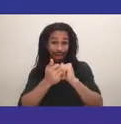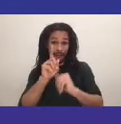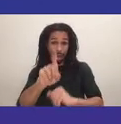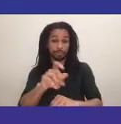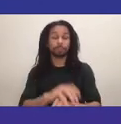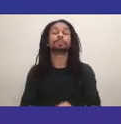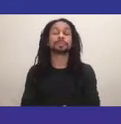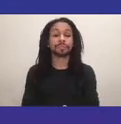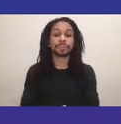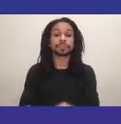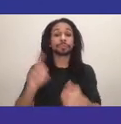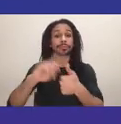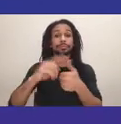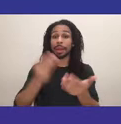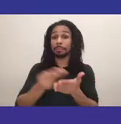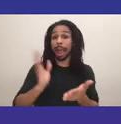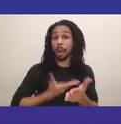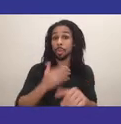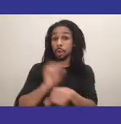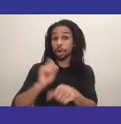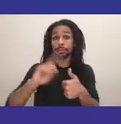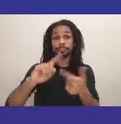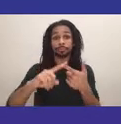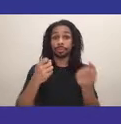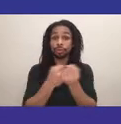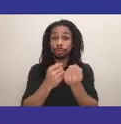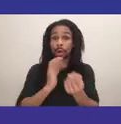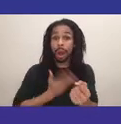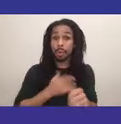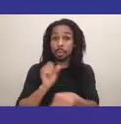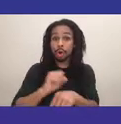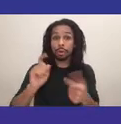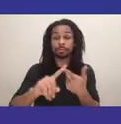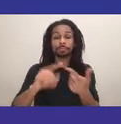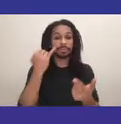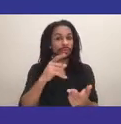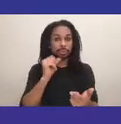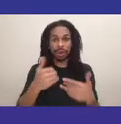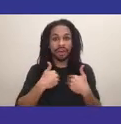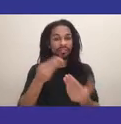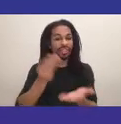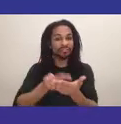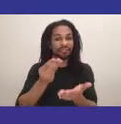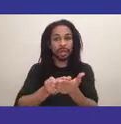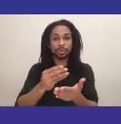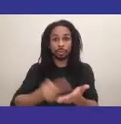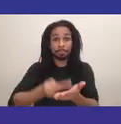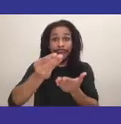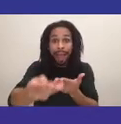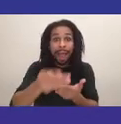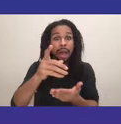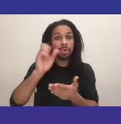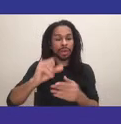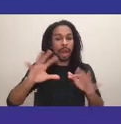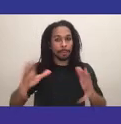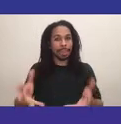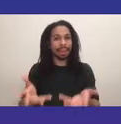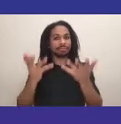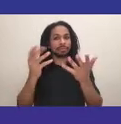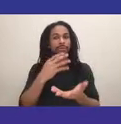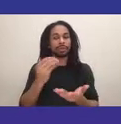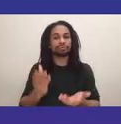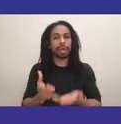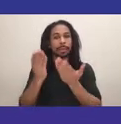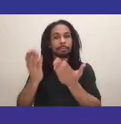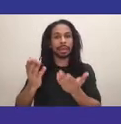One, you know, buy our work, support our work. If you don't have the funds to buy anything, you can always uplift and recommend us